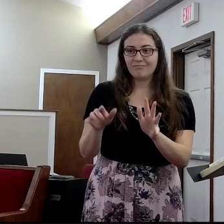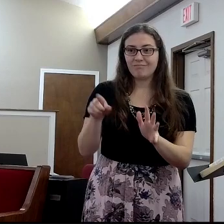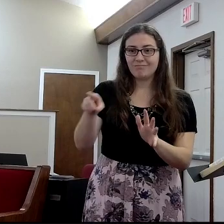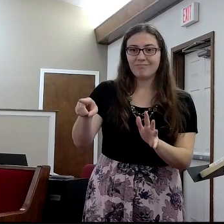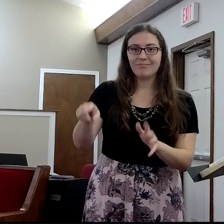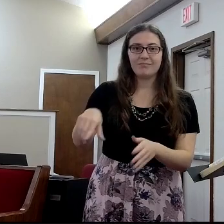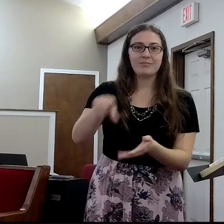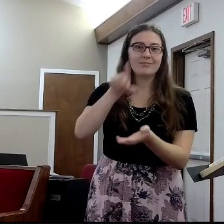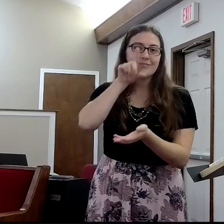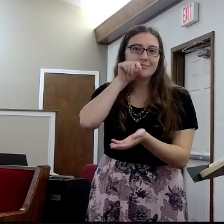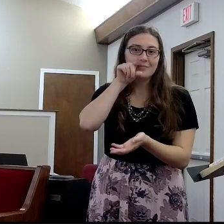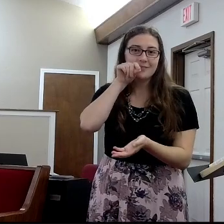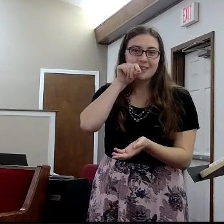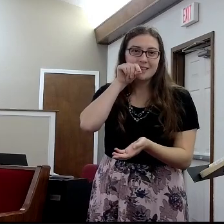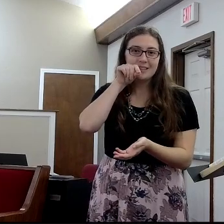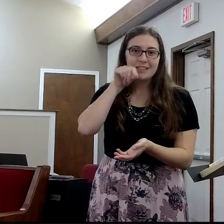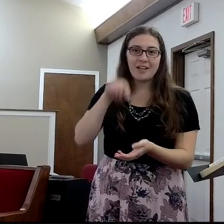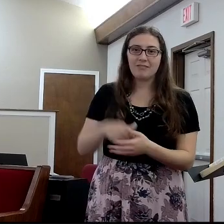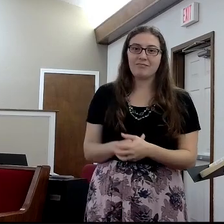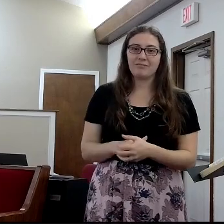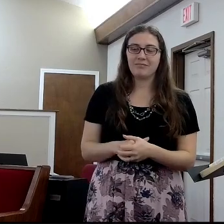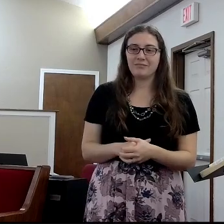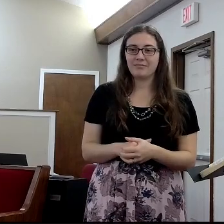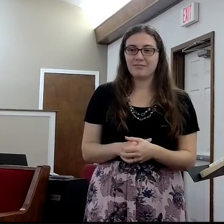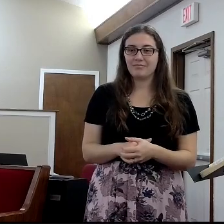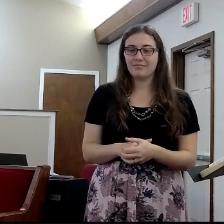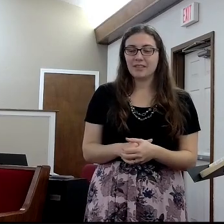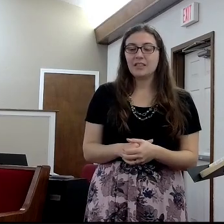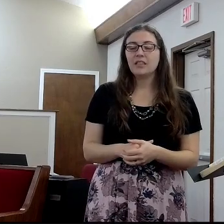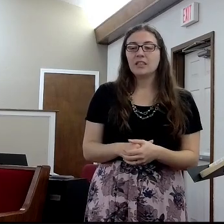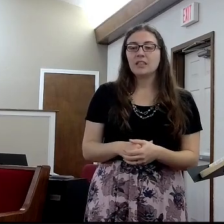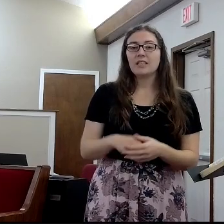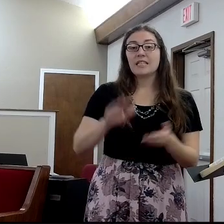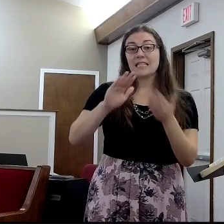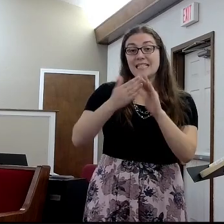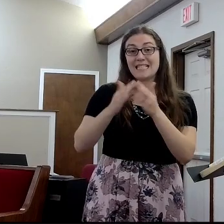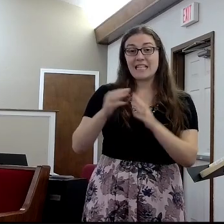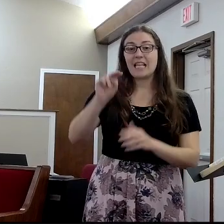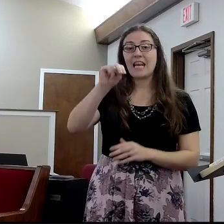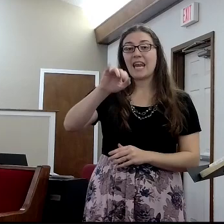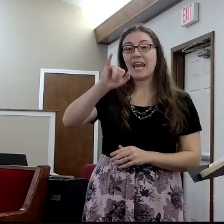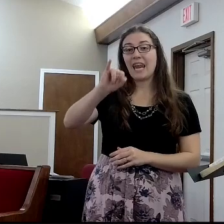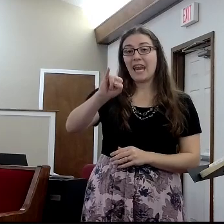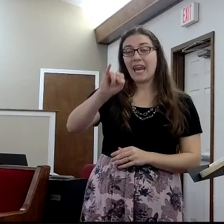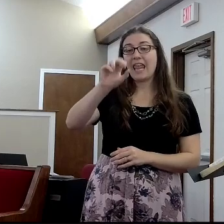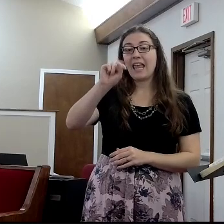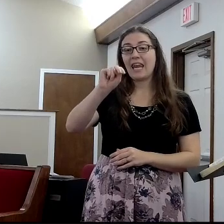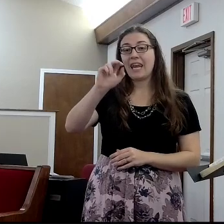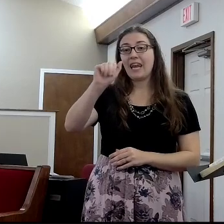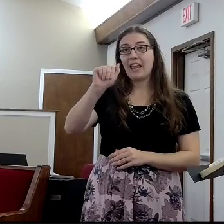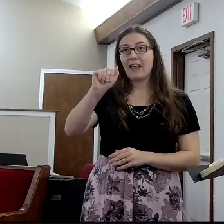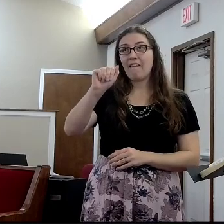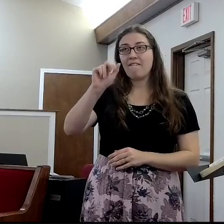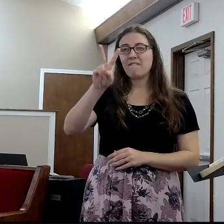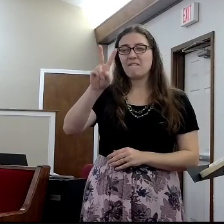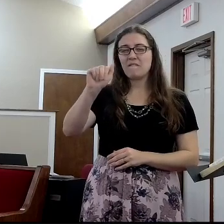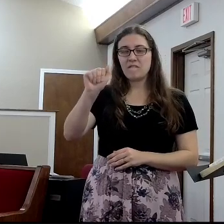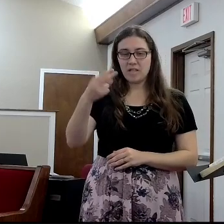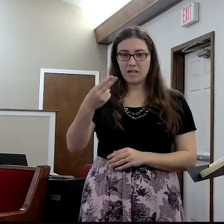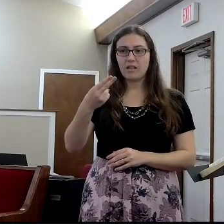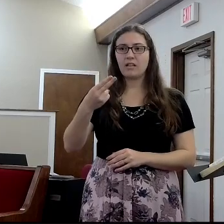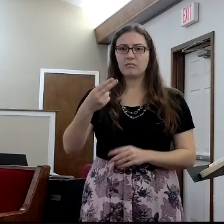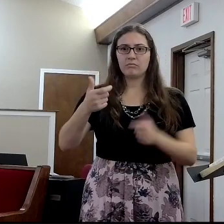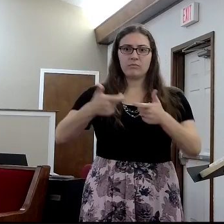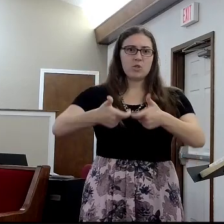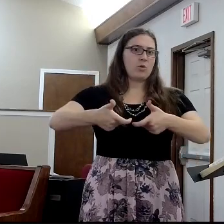at the end, Jonah is a dove. And then we talked about Nineveh. What a great city that Nineveh was in size, but